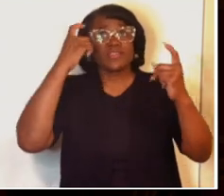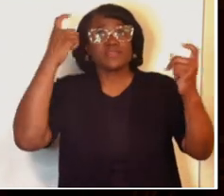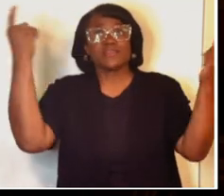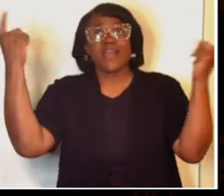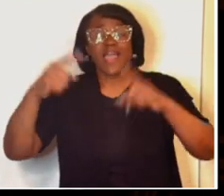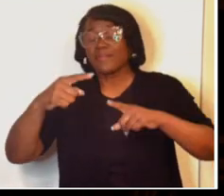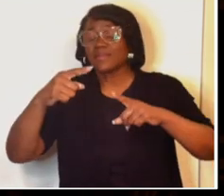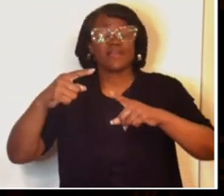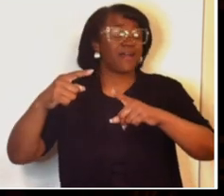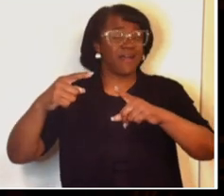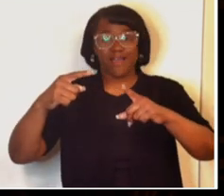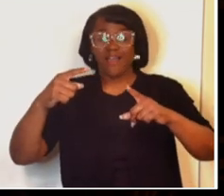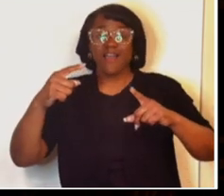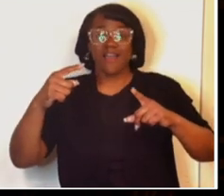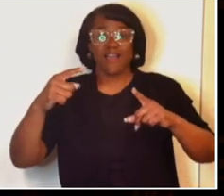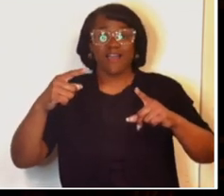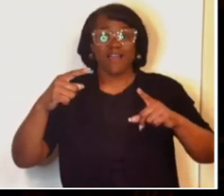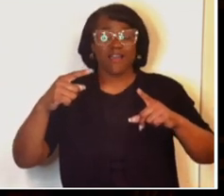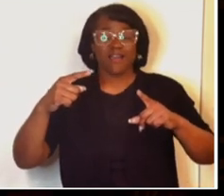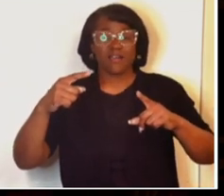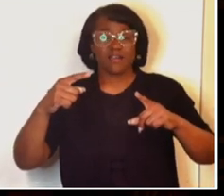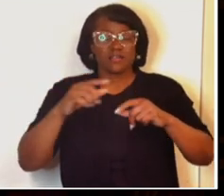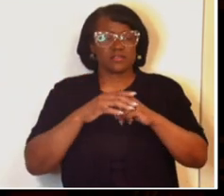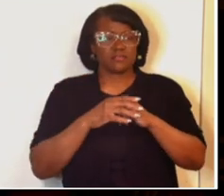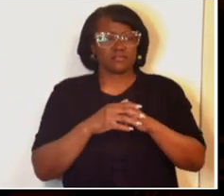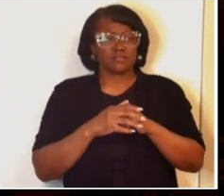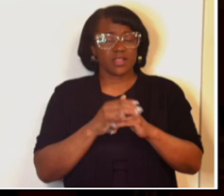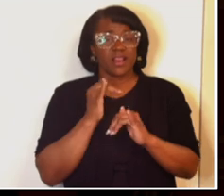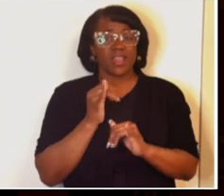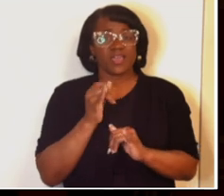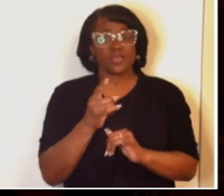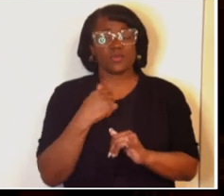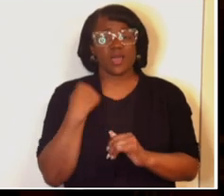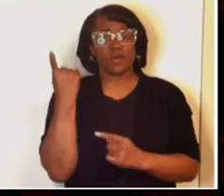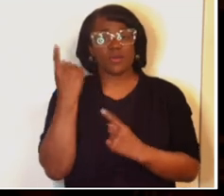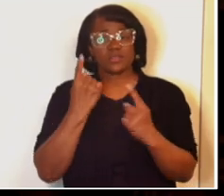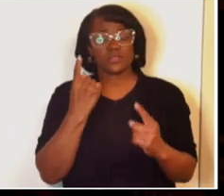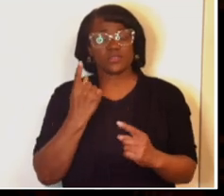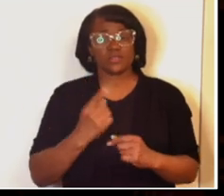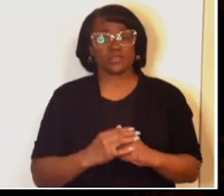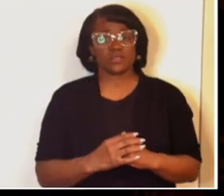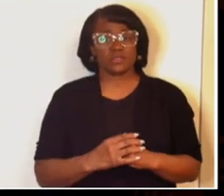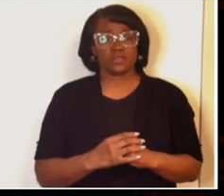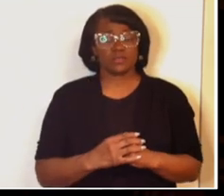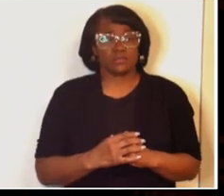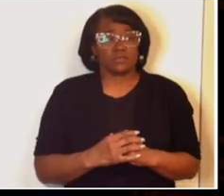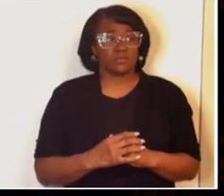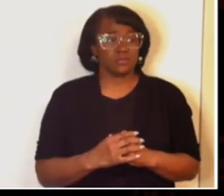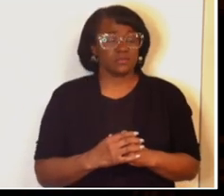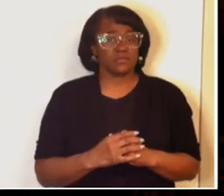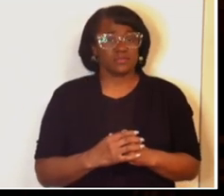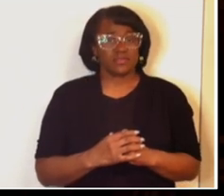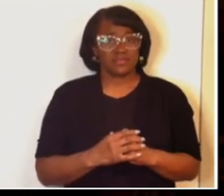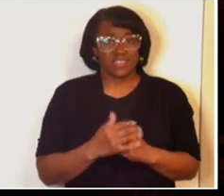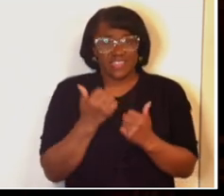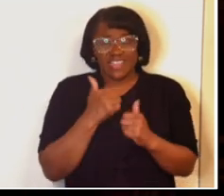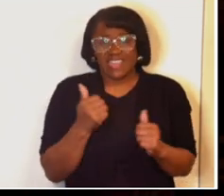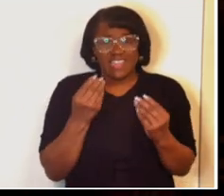unexpectedly. And like you, I wonder, is there any land where we are all